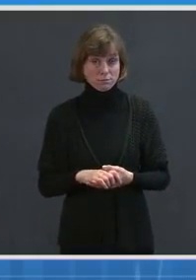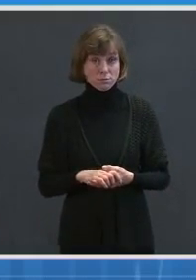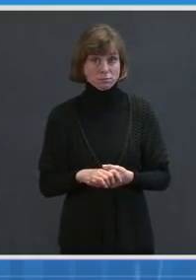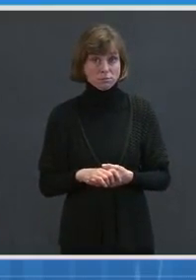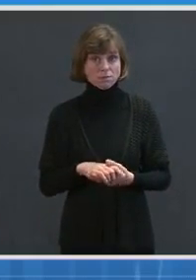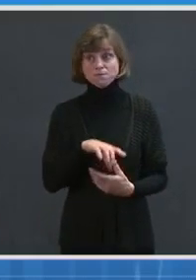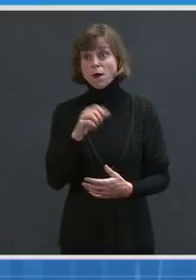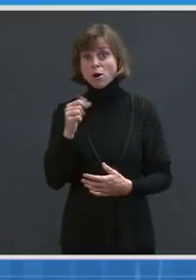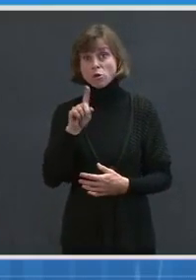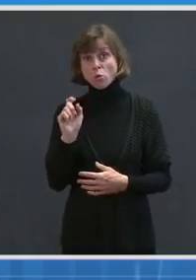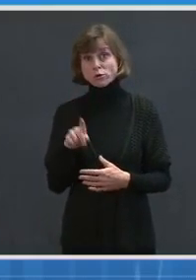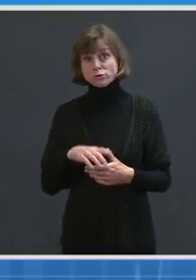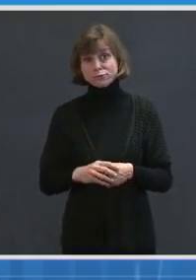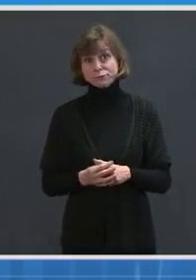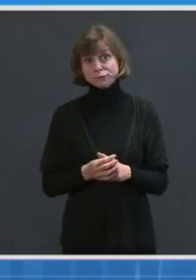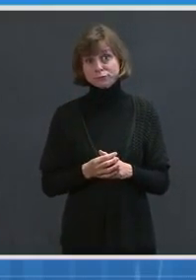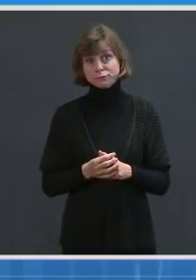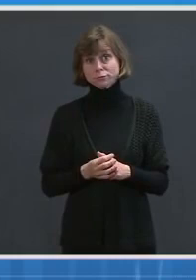another question.